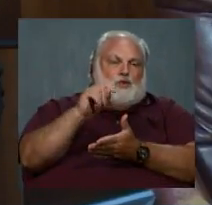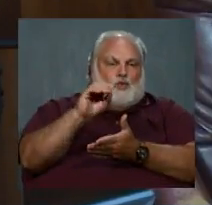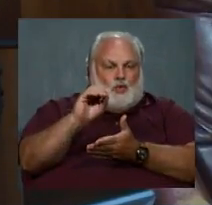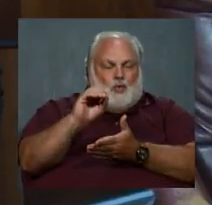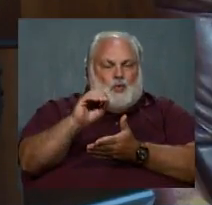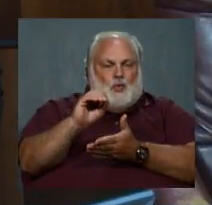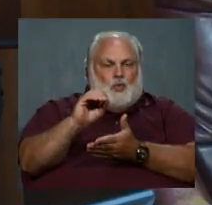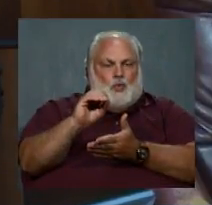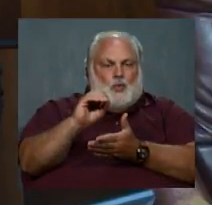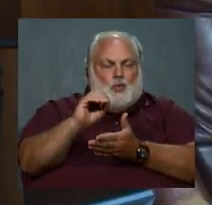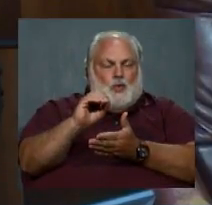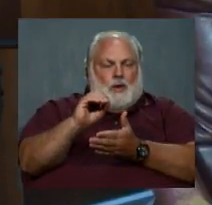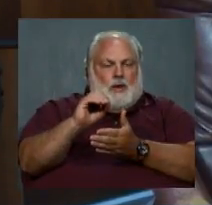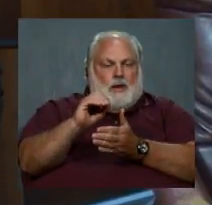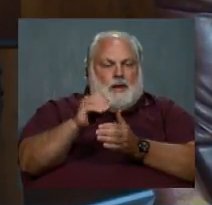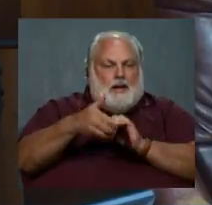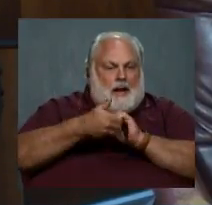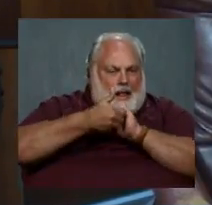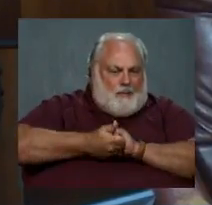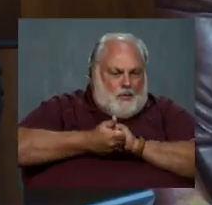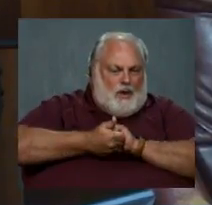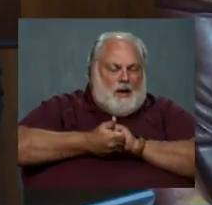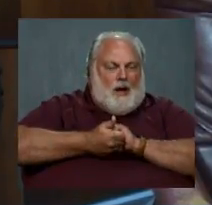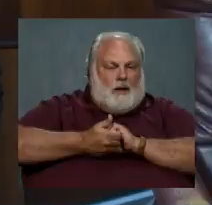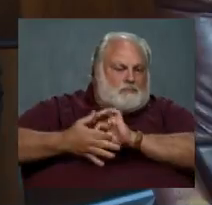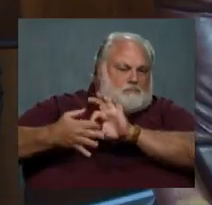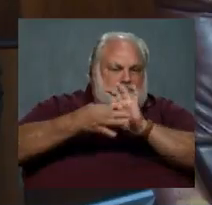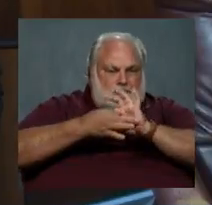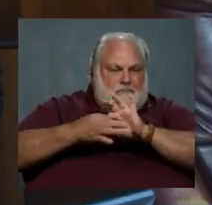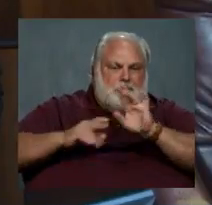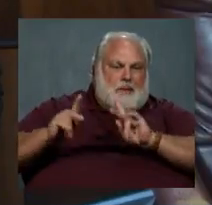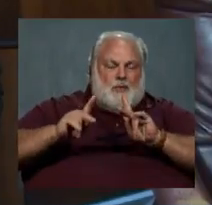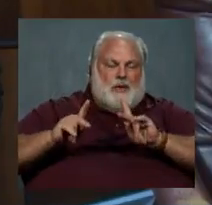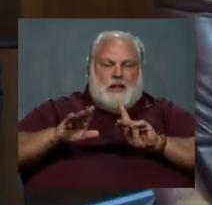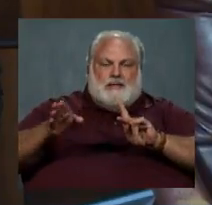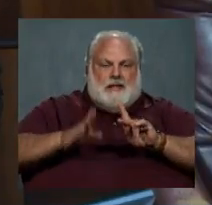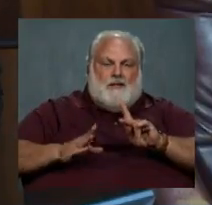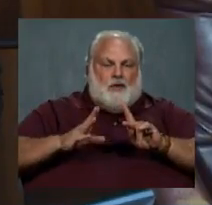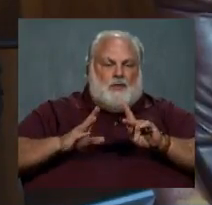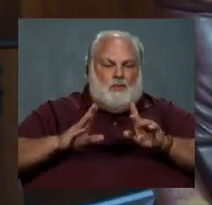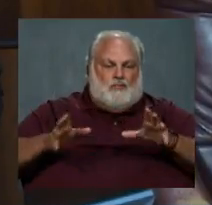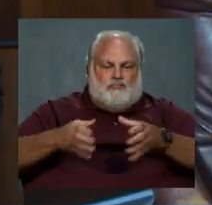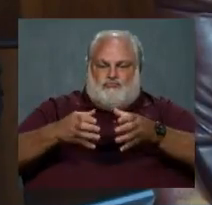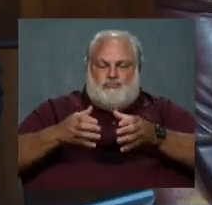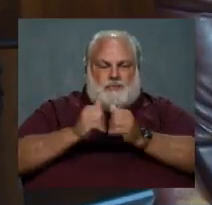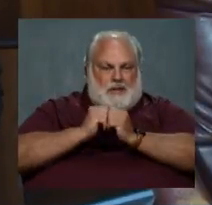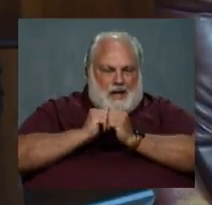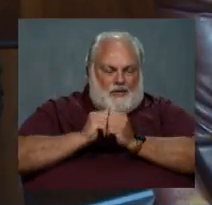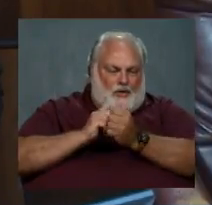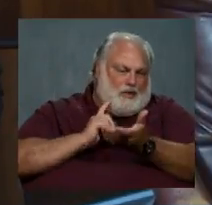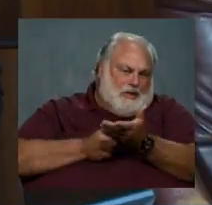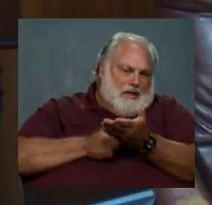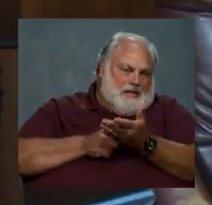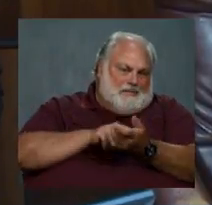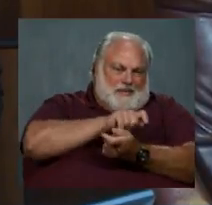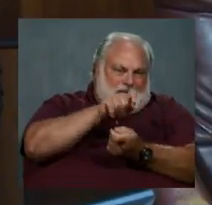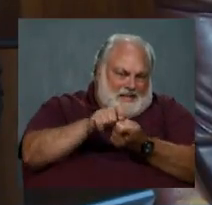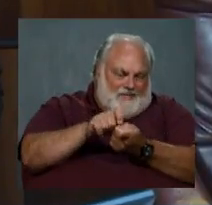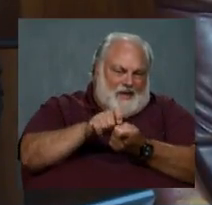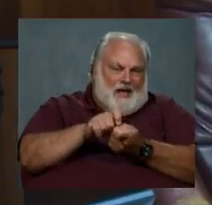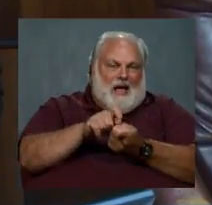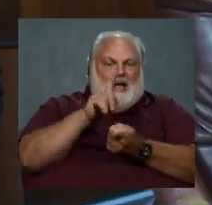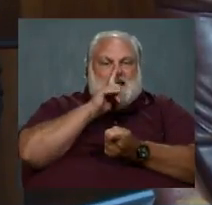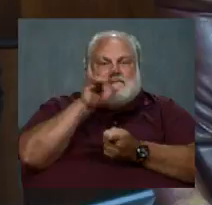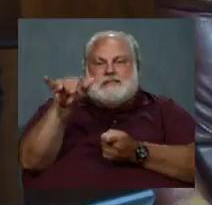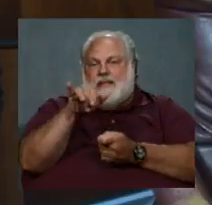to collaborate and bring people who had never been to the table to talk about a community like they have in Austin,